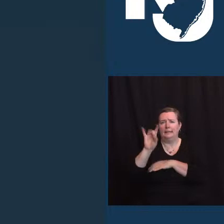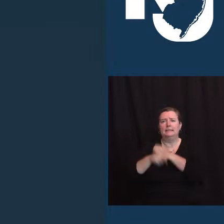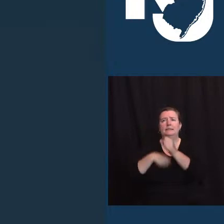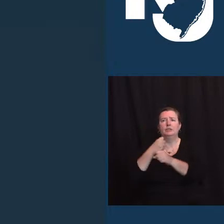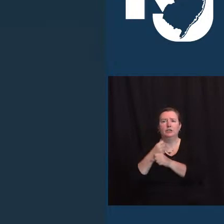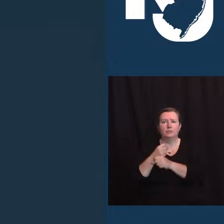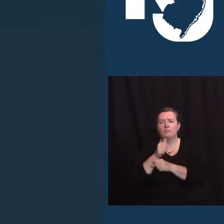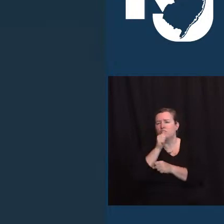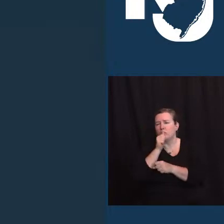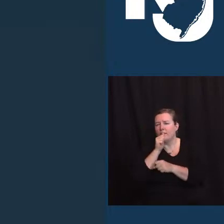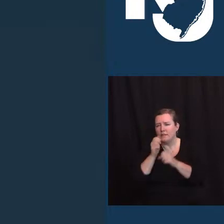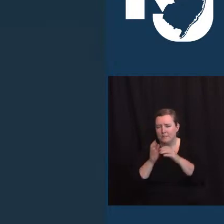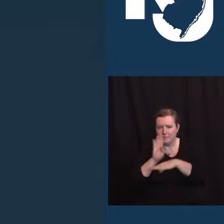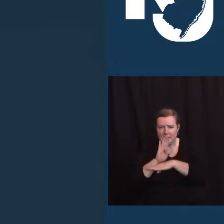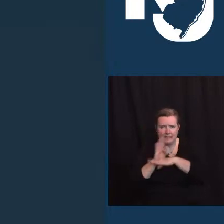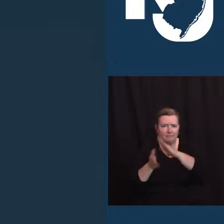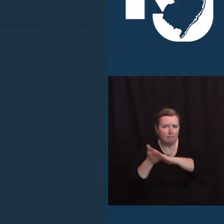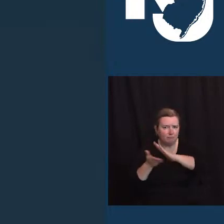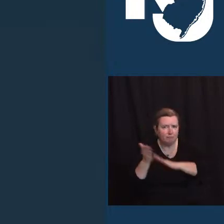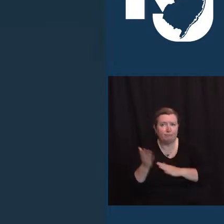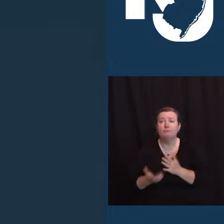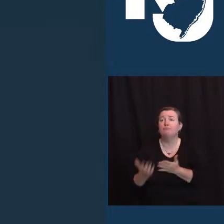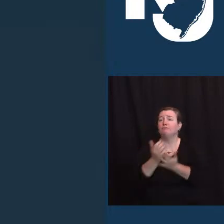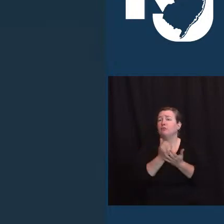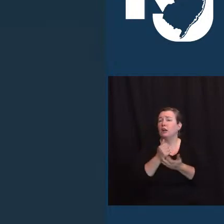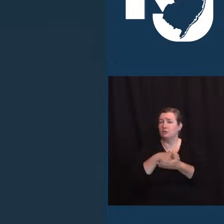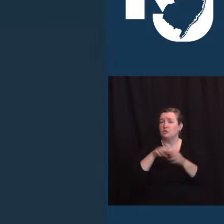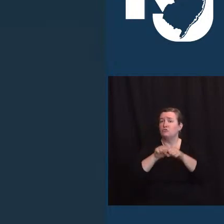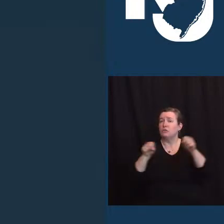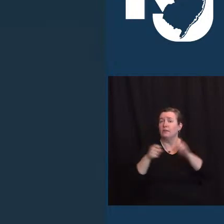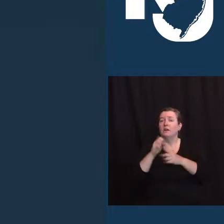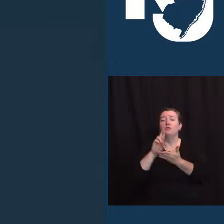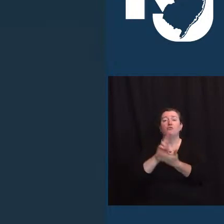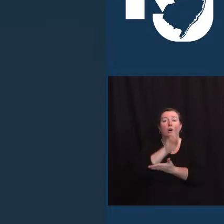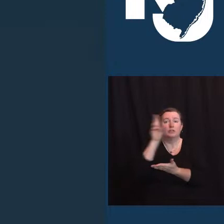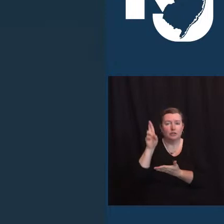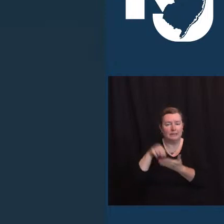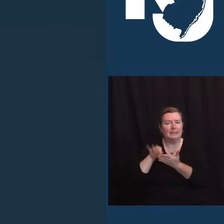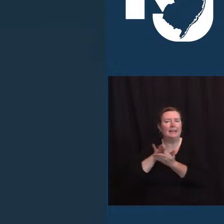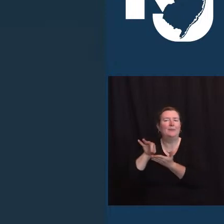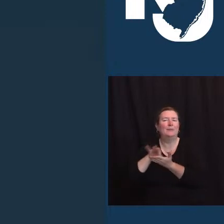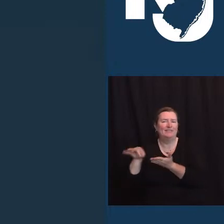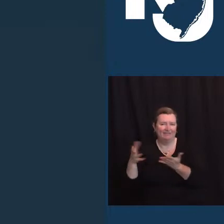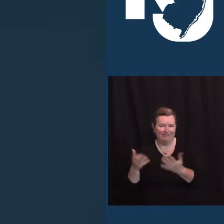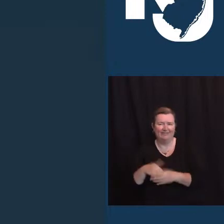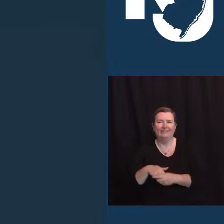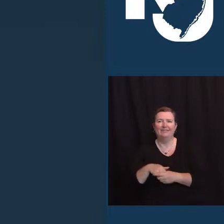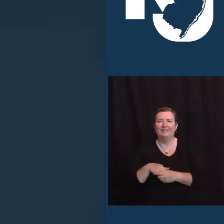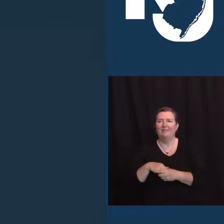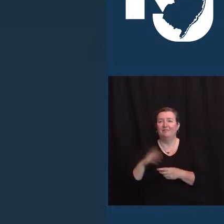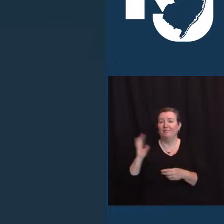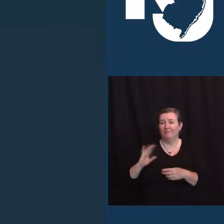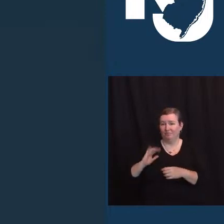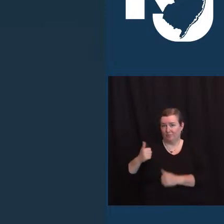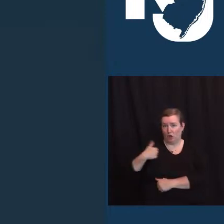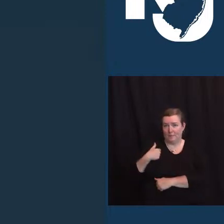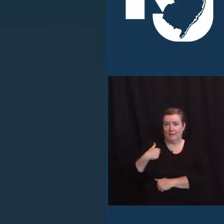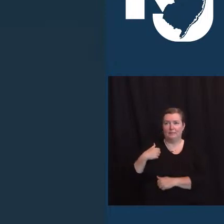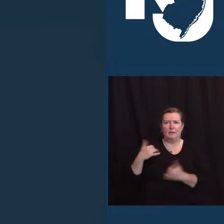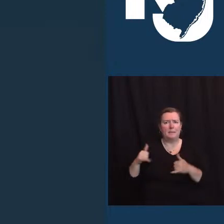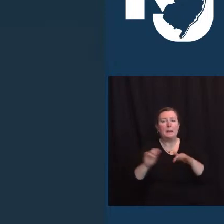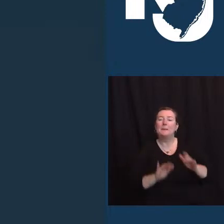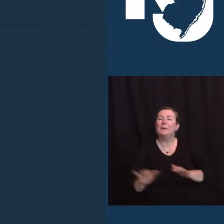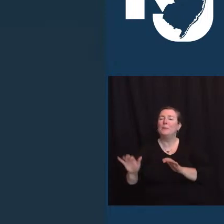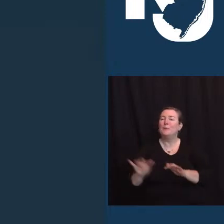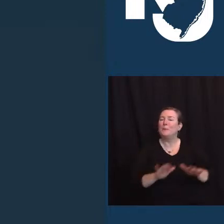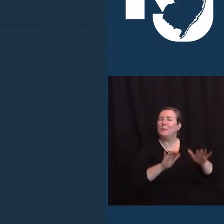from Rutgers University. During his Army days in Japan, William played the keyboard in a band called the People's Power.